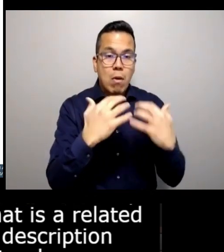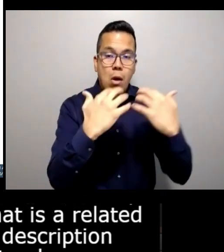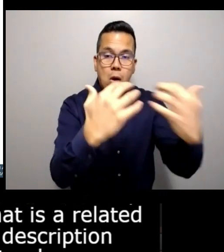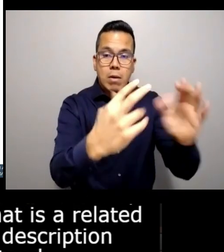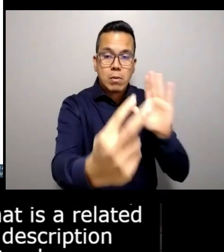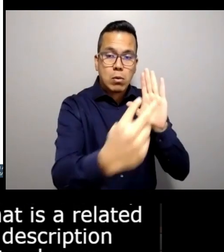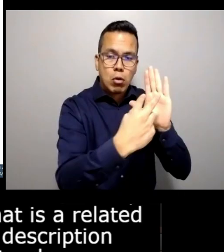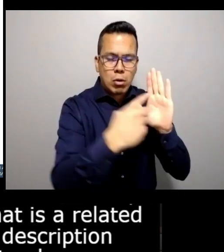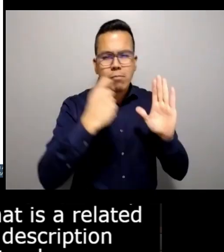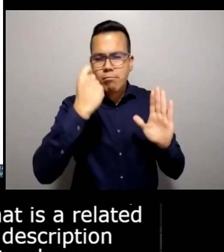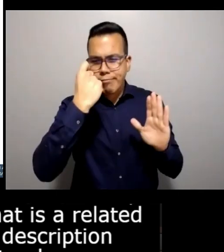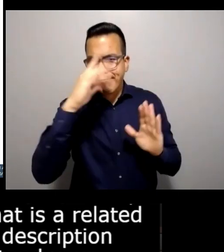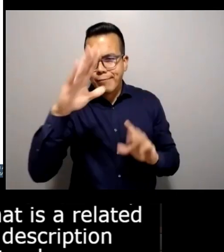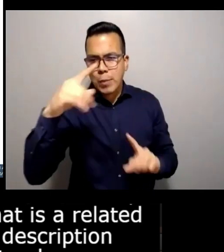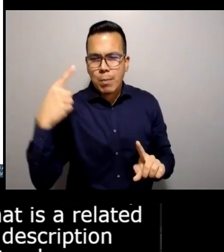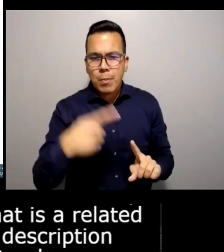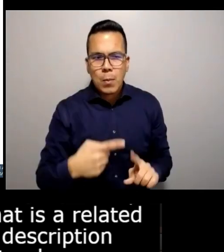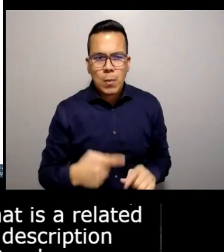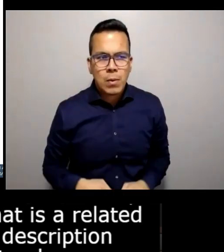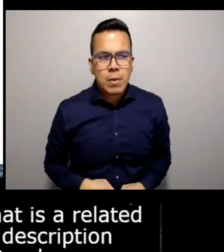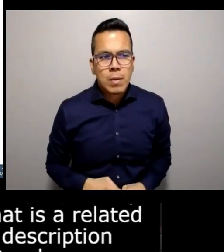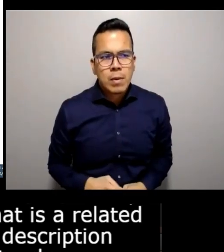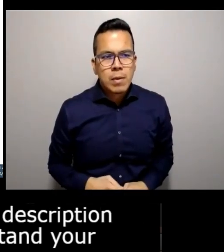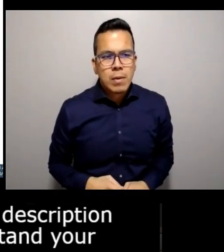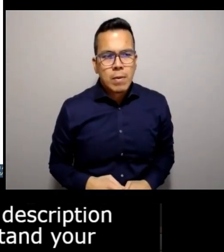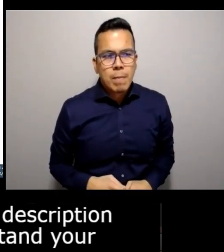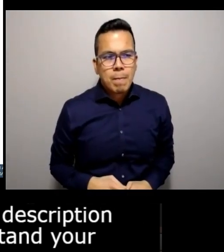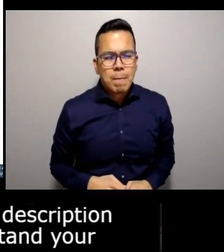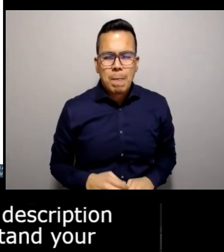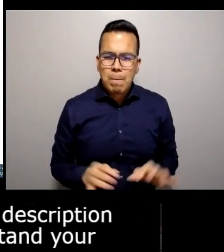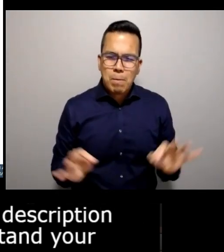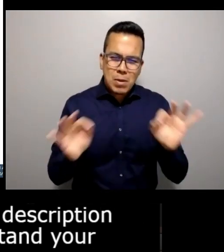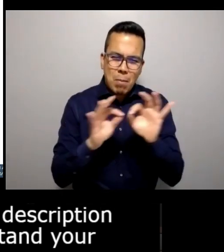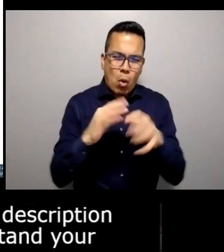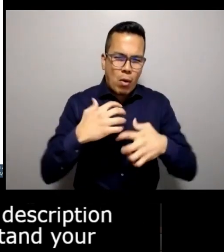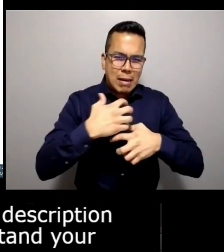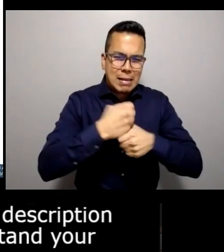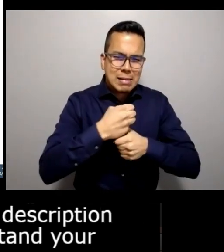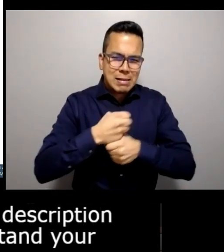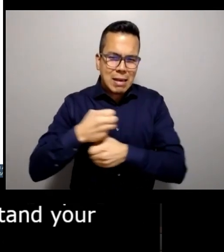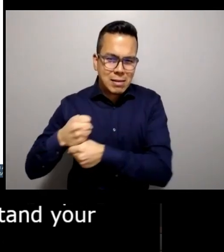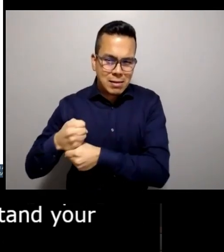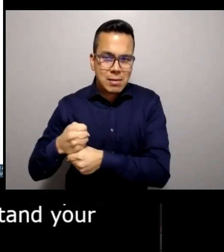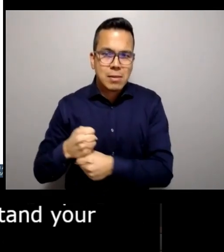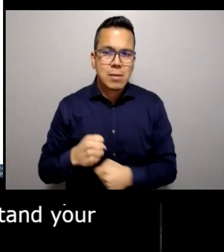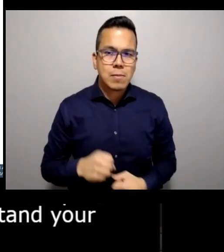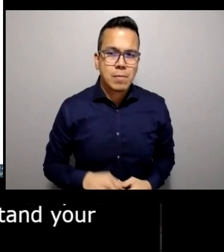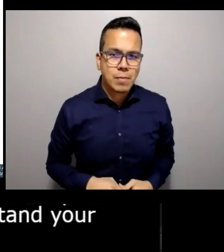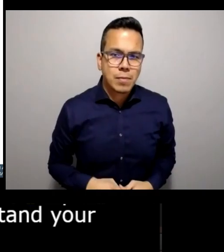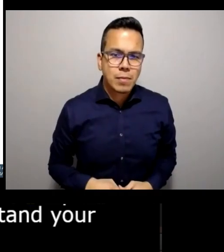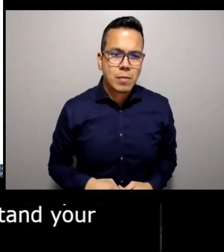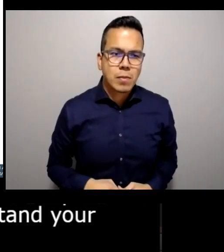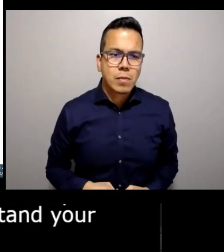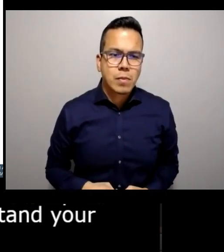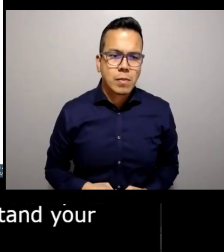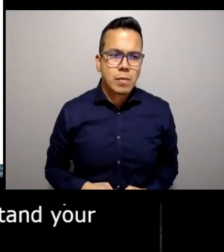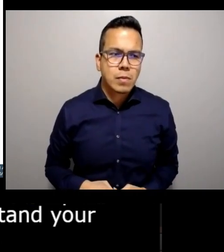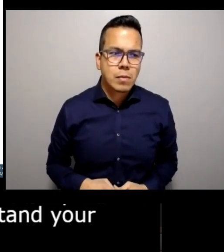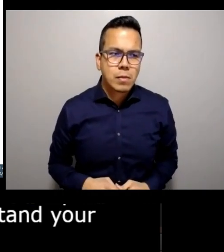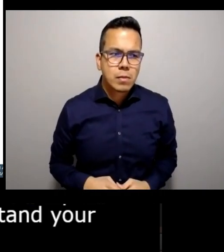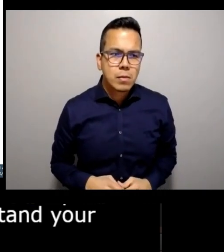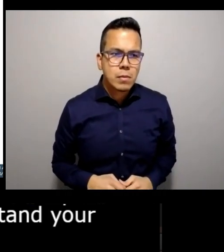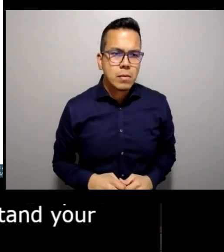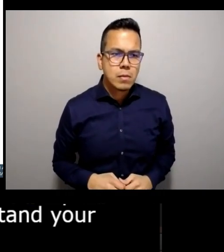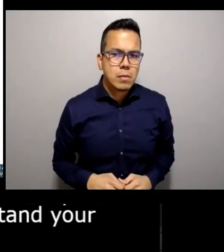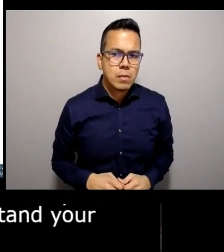But again, the need to be concise is important. There are other ways to say more than an alt text. You can